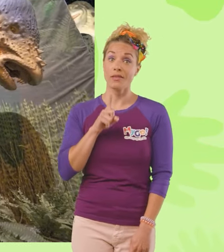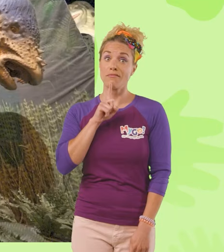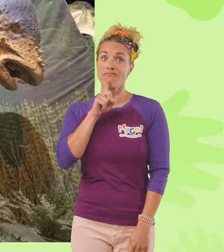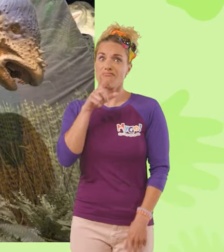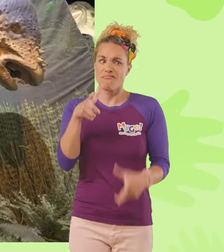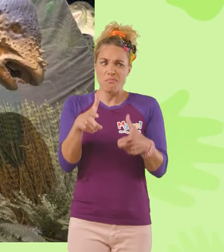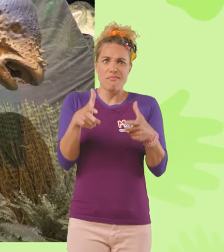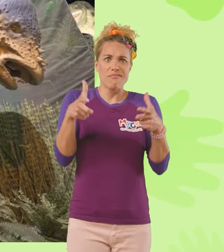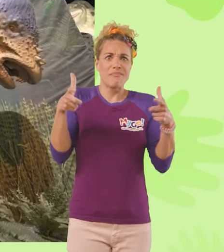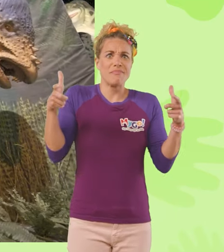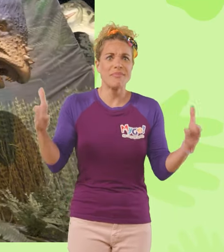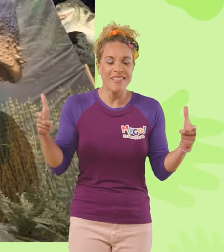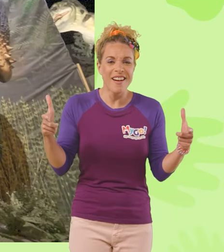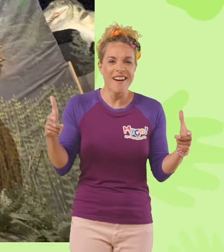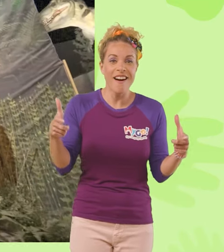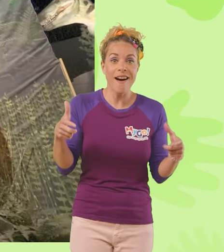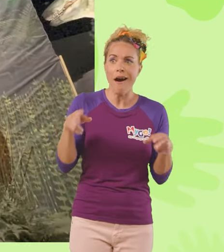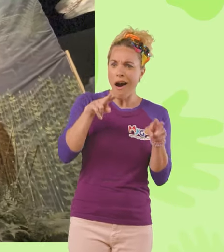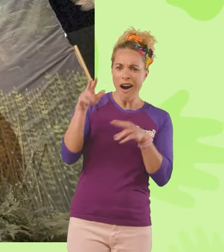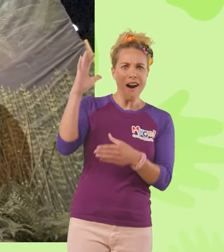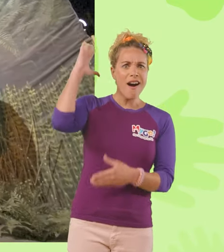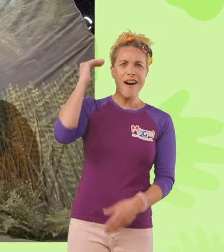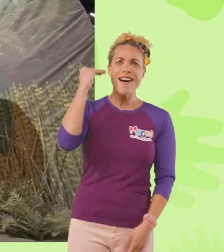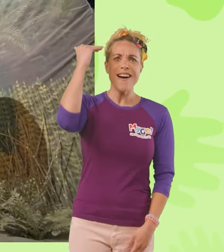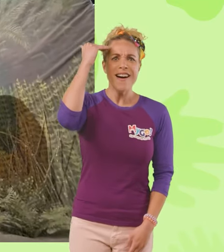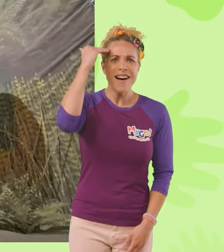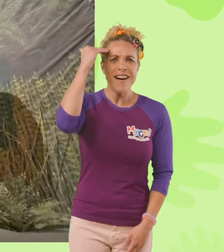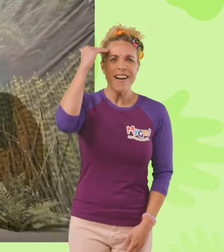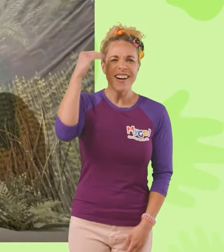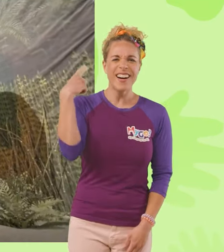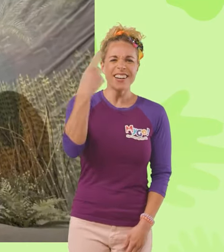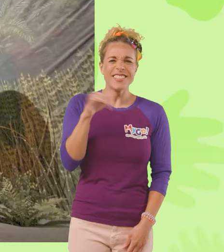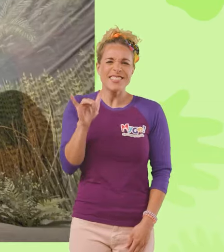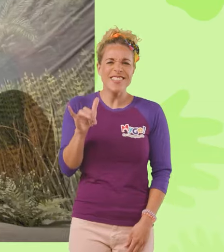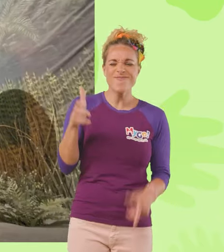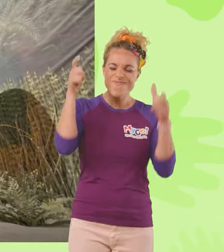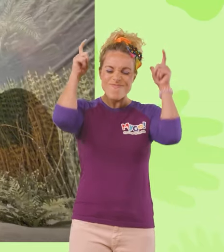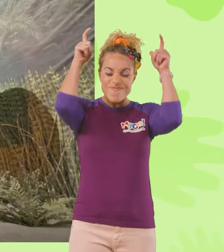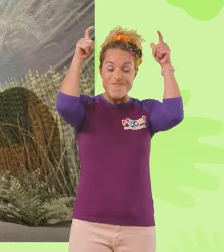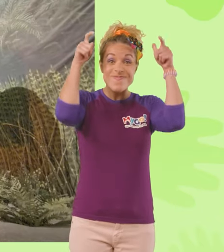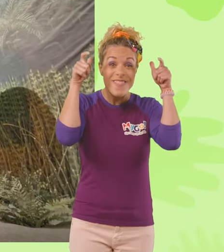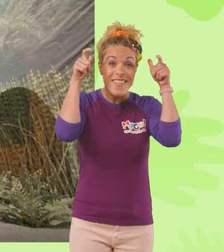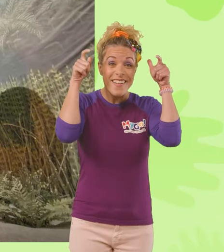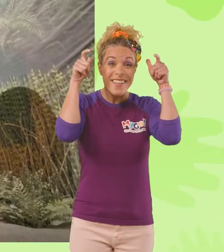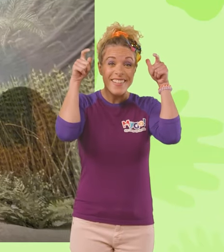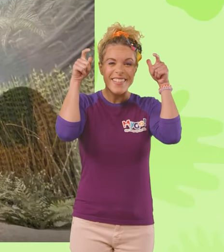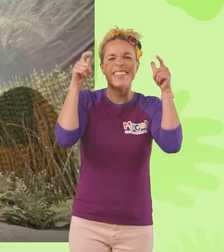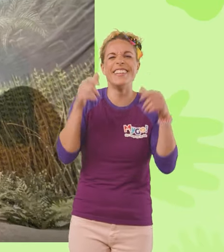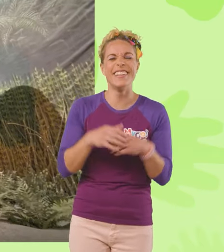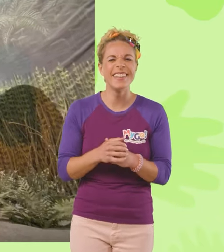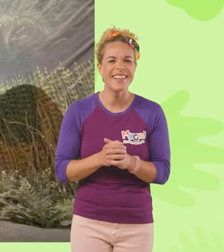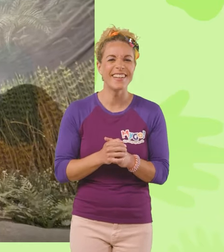big. Hey. Look at its head. Hey. See? It kind of looks like it's wearing a